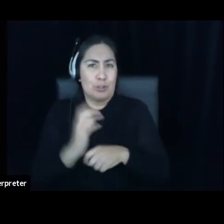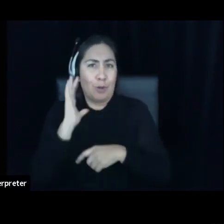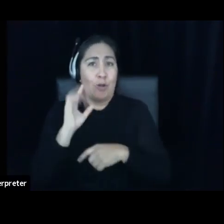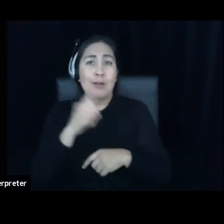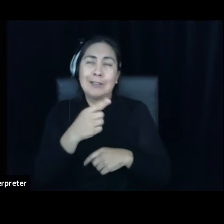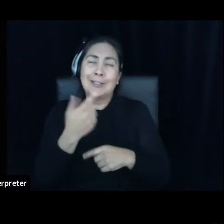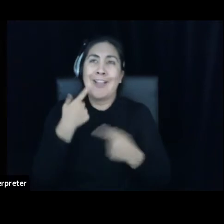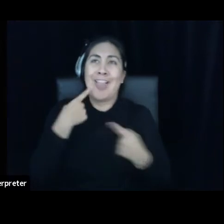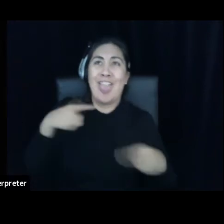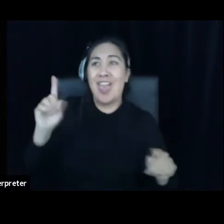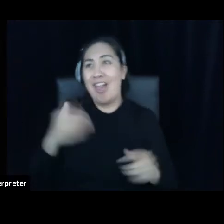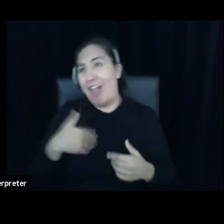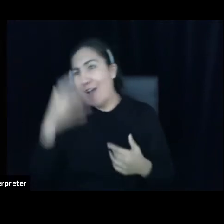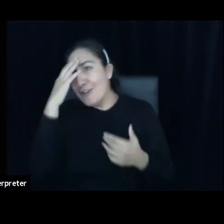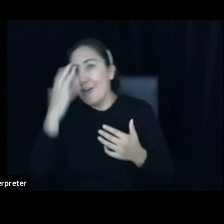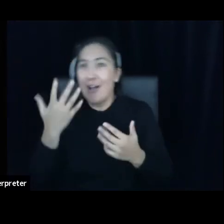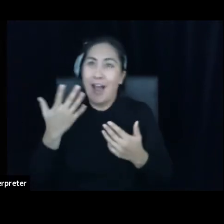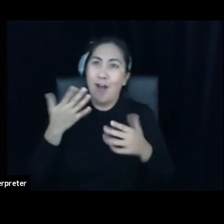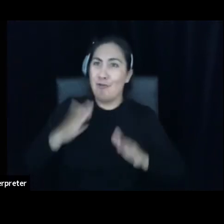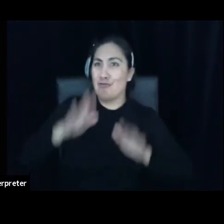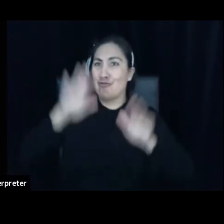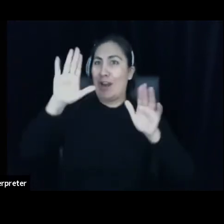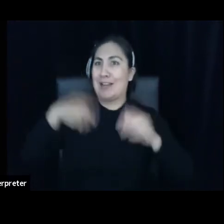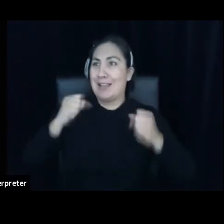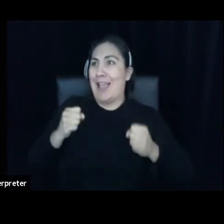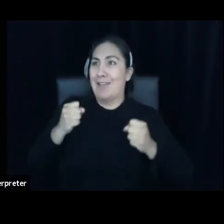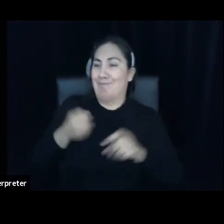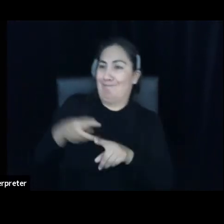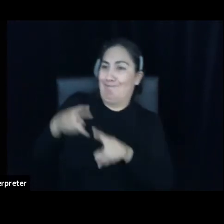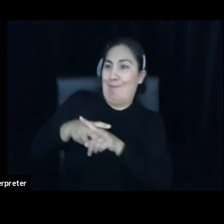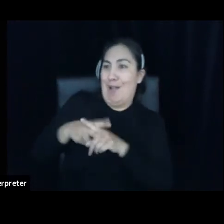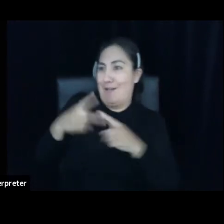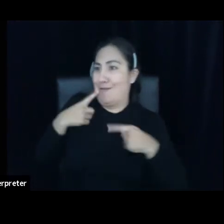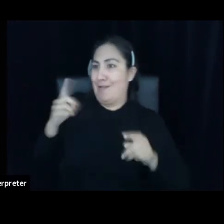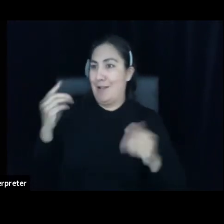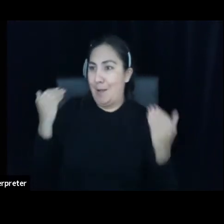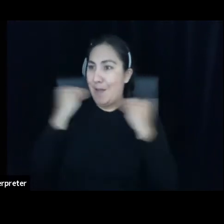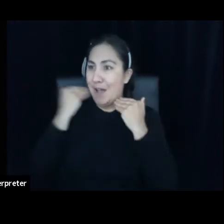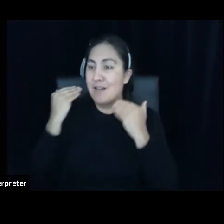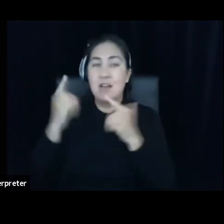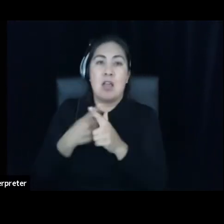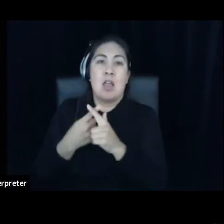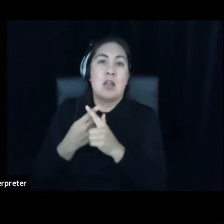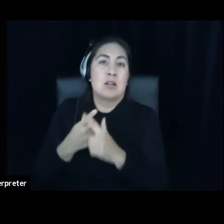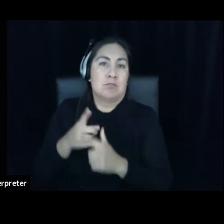is to declare bankruptcy and get out from under some of these lenders.